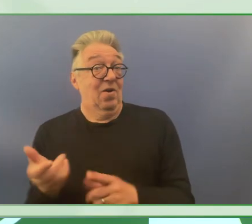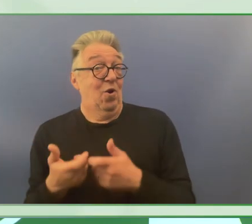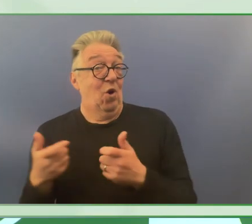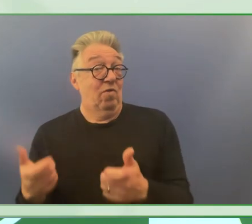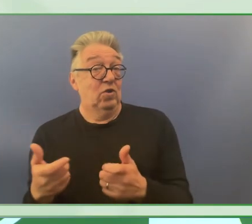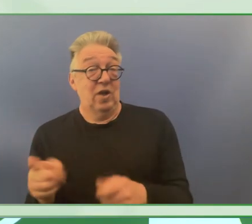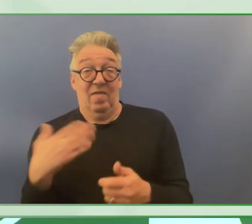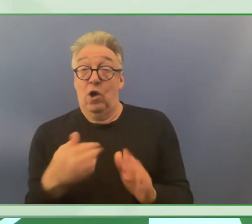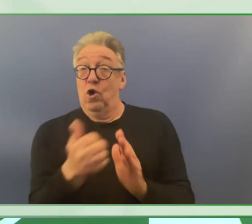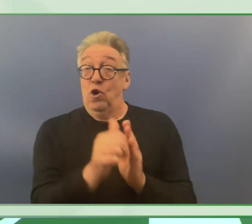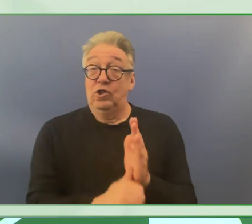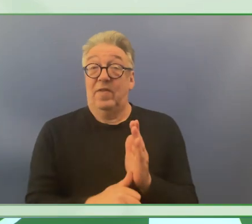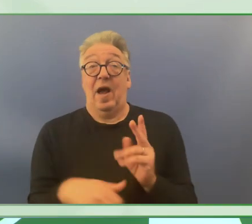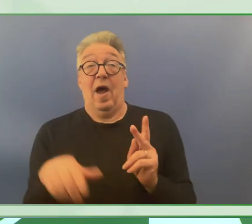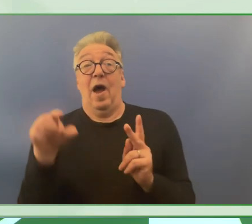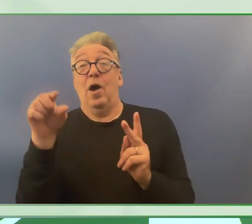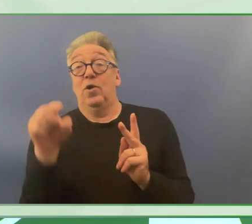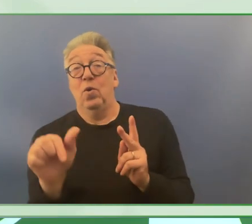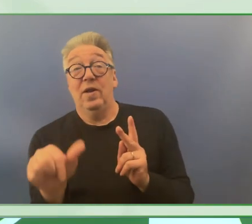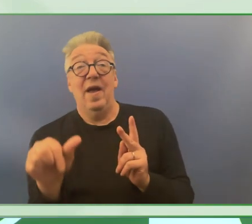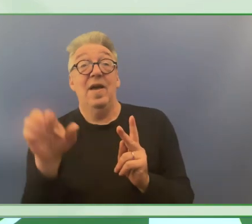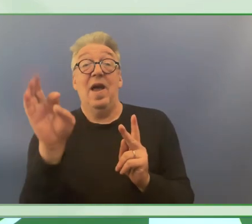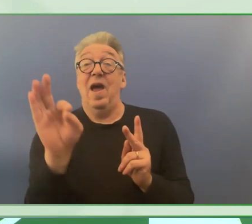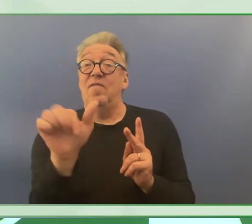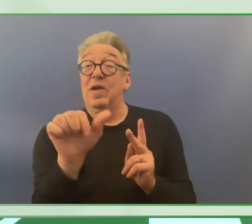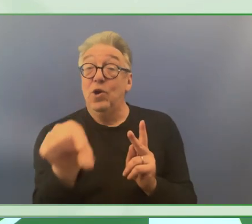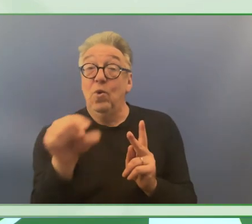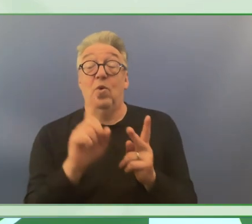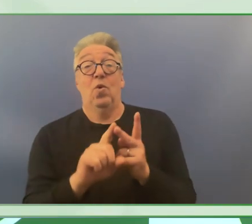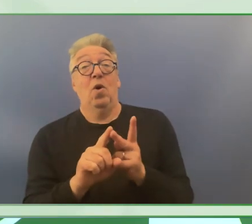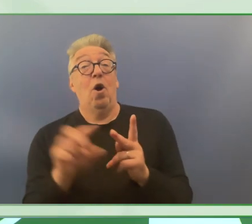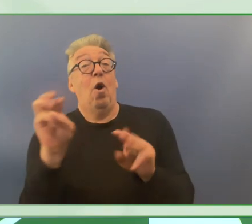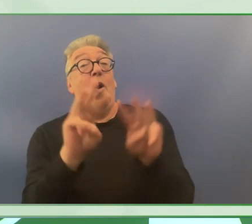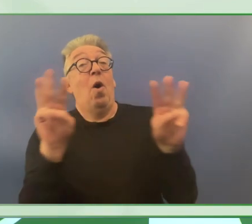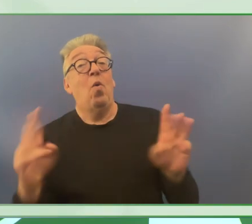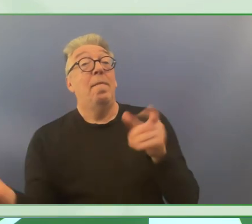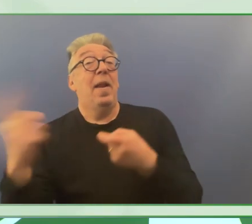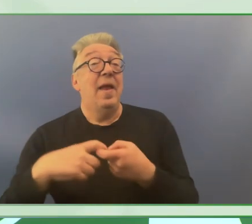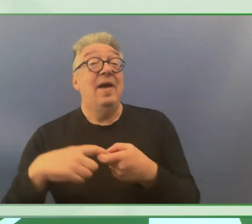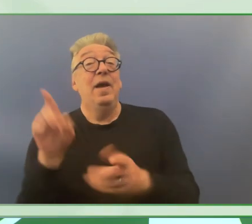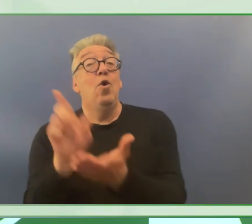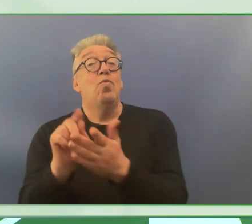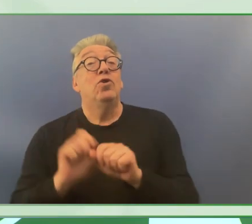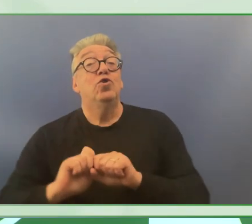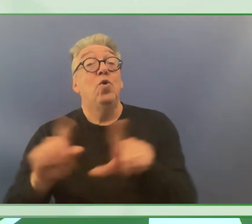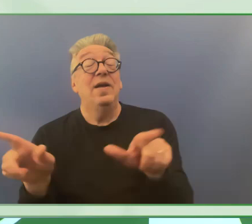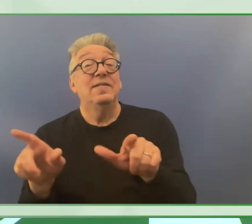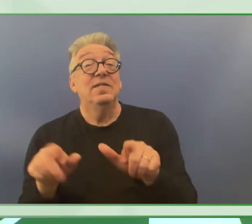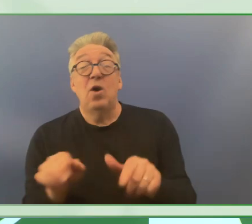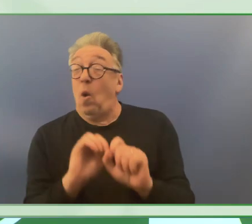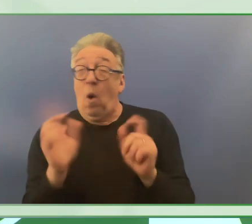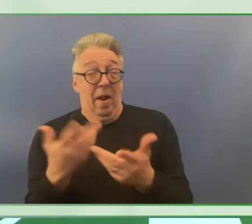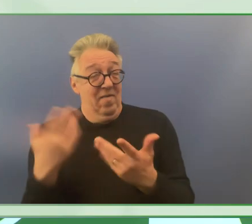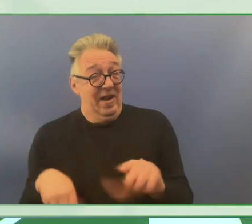the FHQ from the conference page. There are web links to press releases. All of this is, let's say, pushed to the AI. And important to